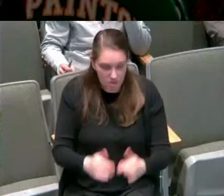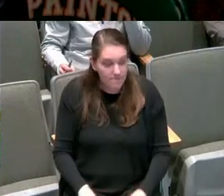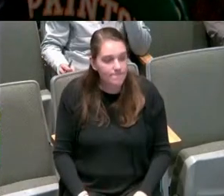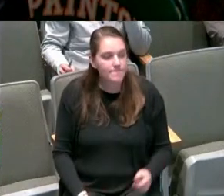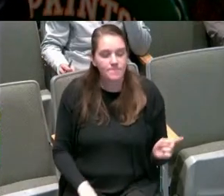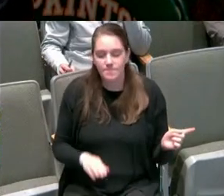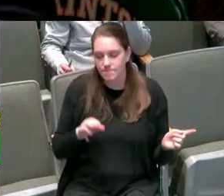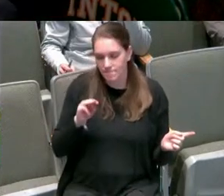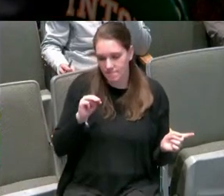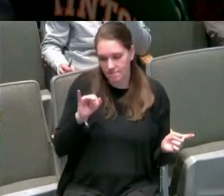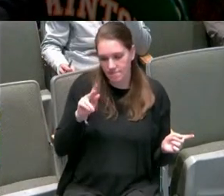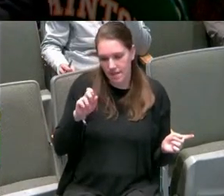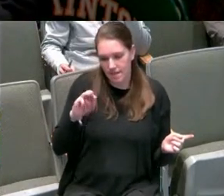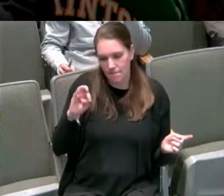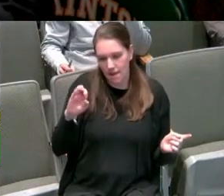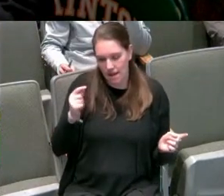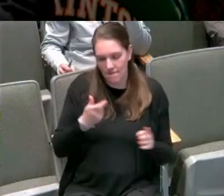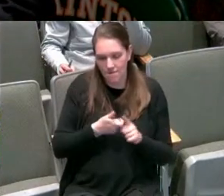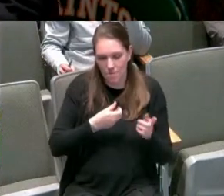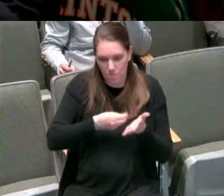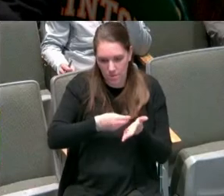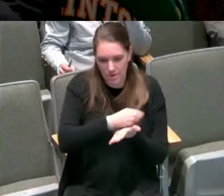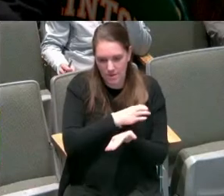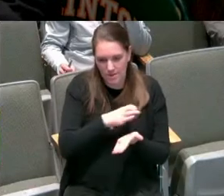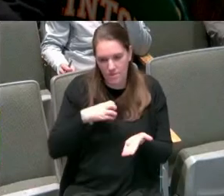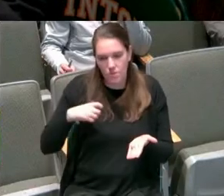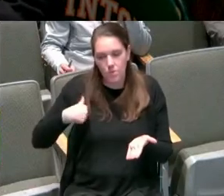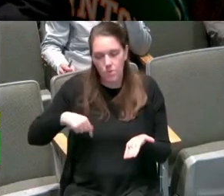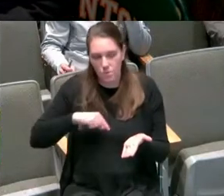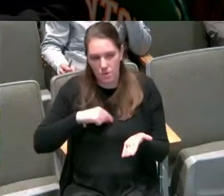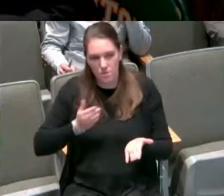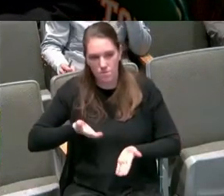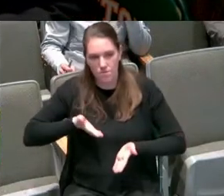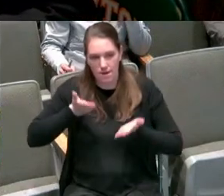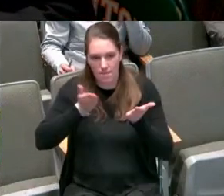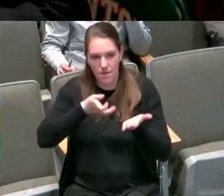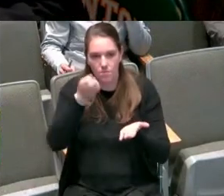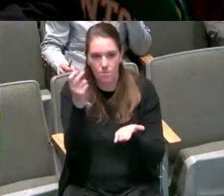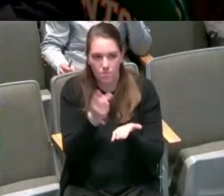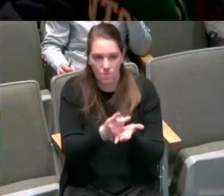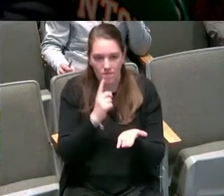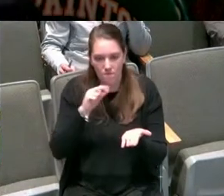so for the appropriation committee Mike Manning we recommend approval of this motion